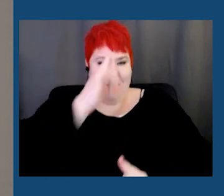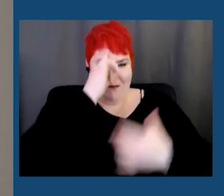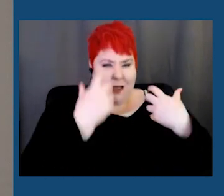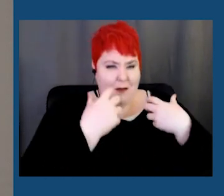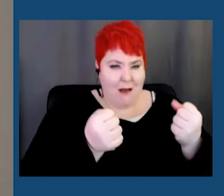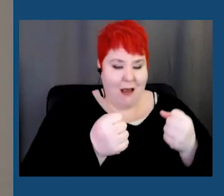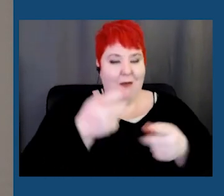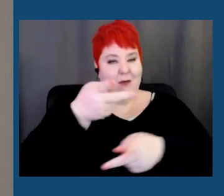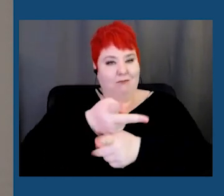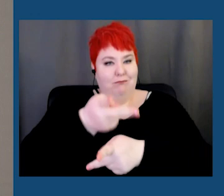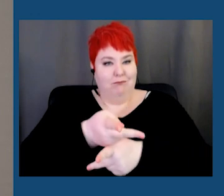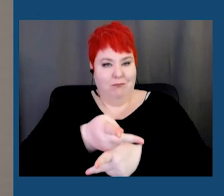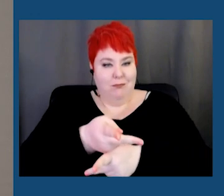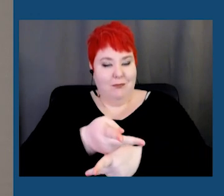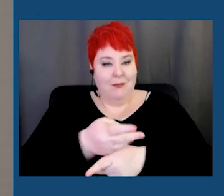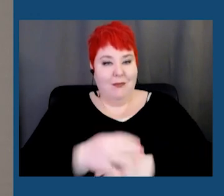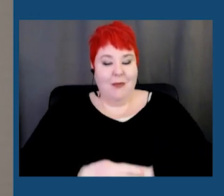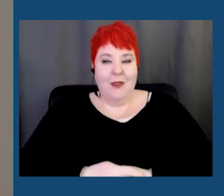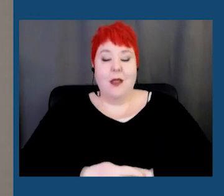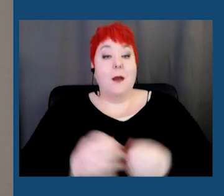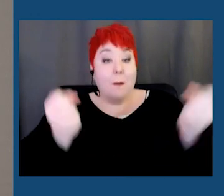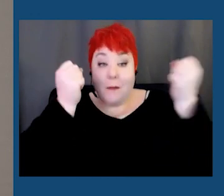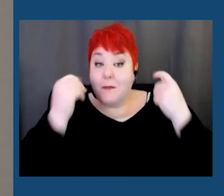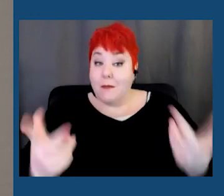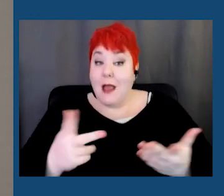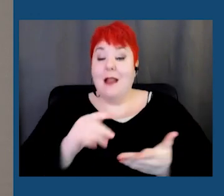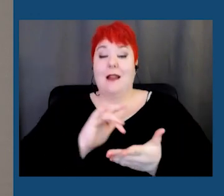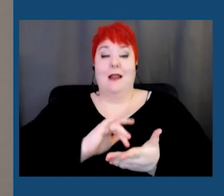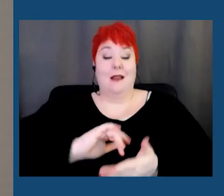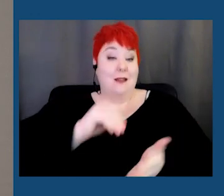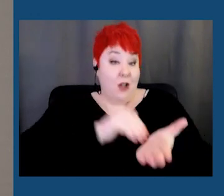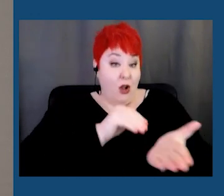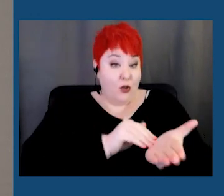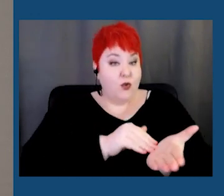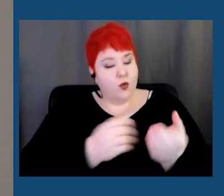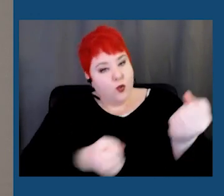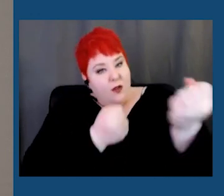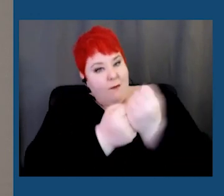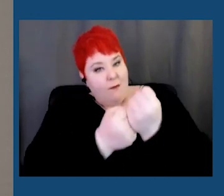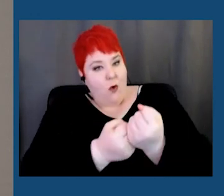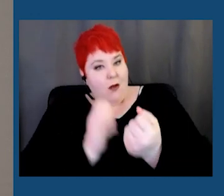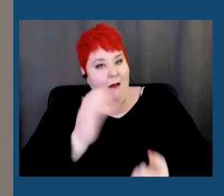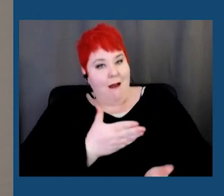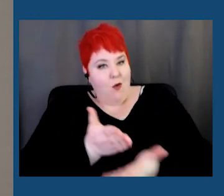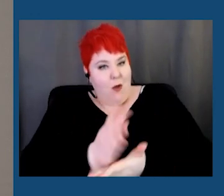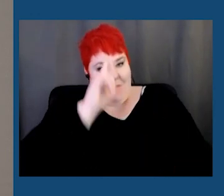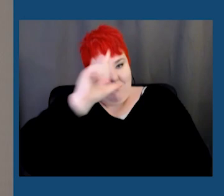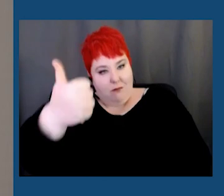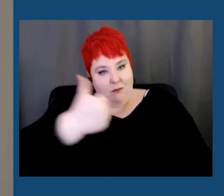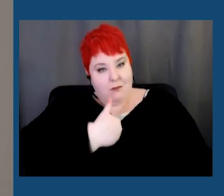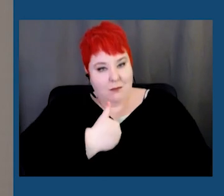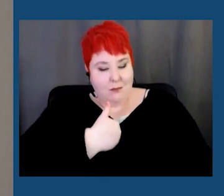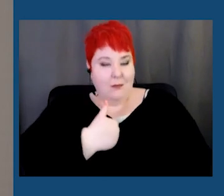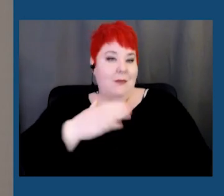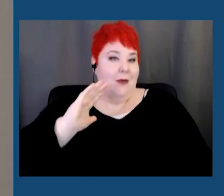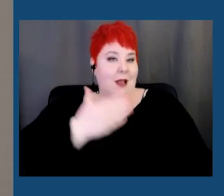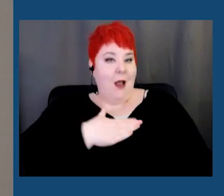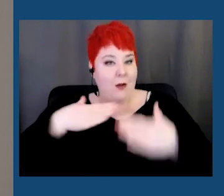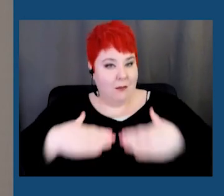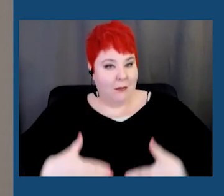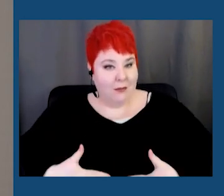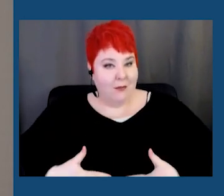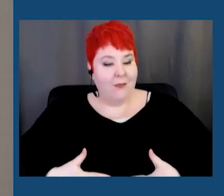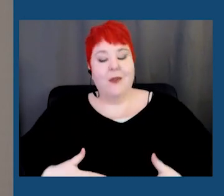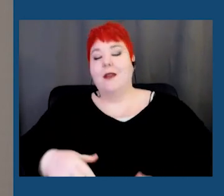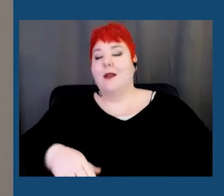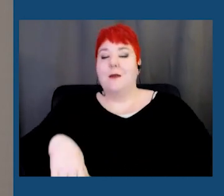Of course, there are many doctors on the island who support our right to autonomy. Sexual education is not taught in the